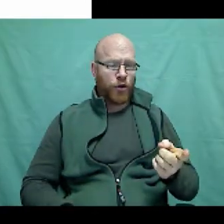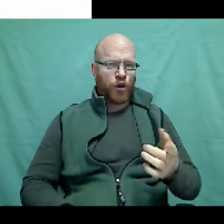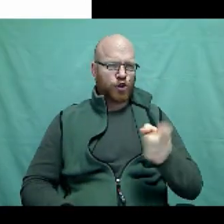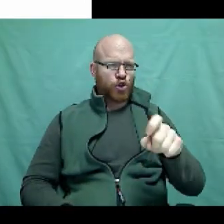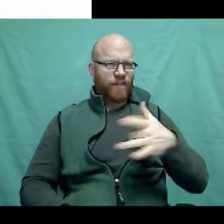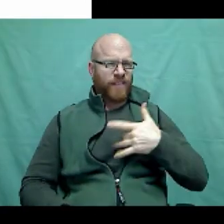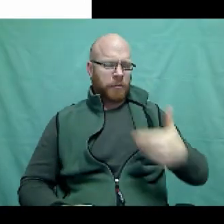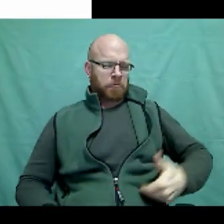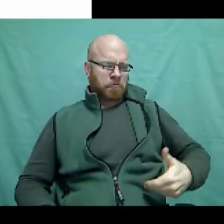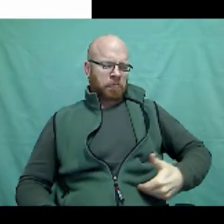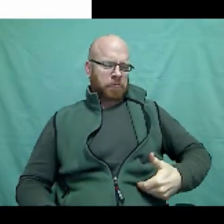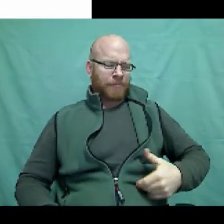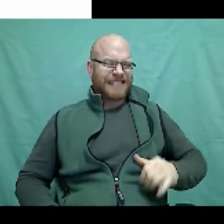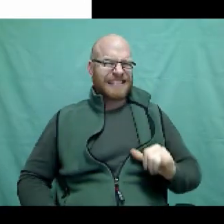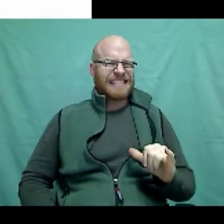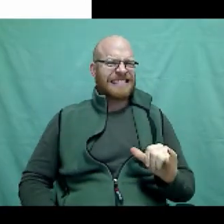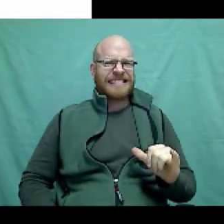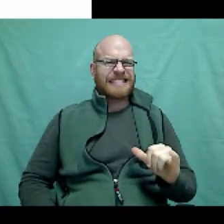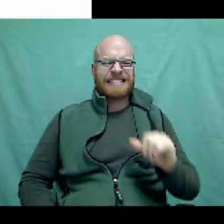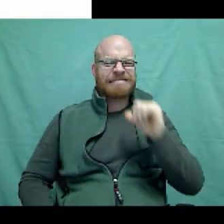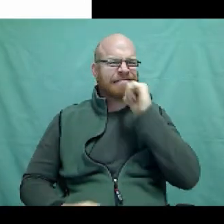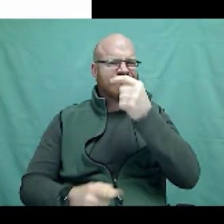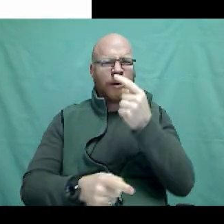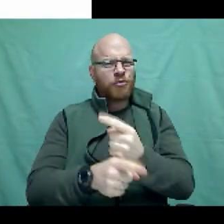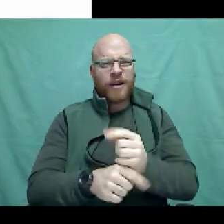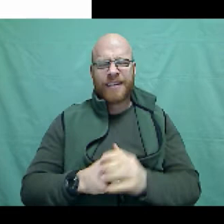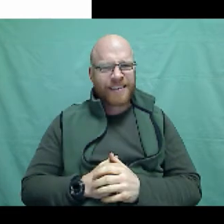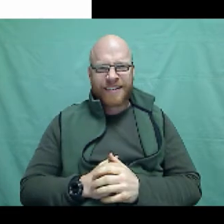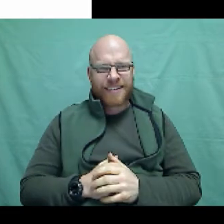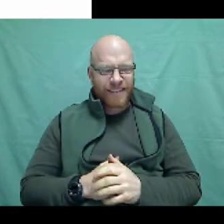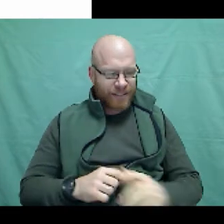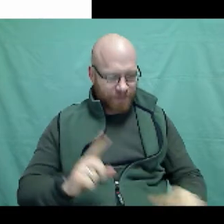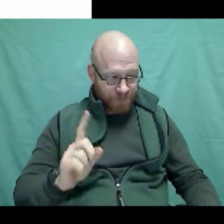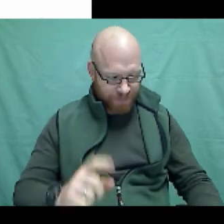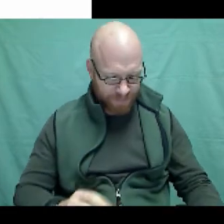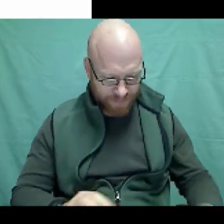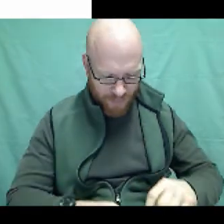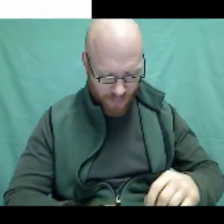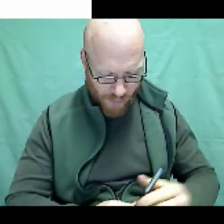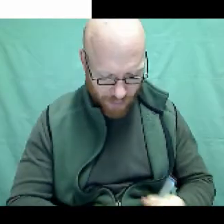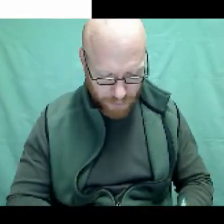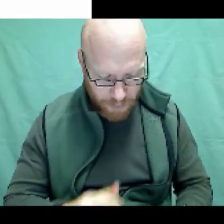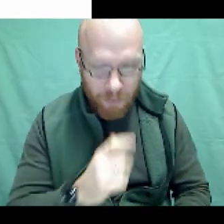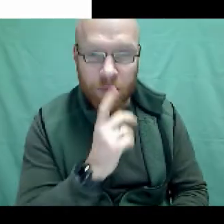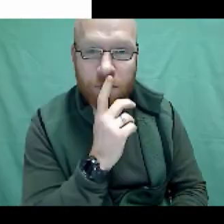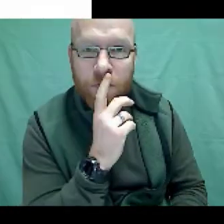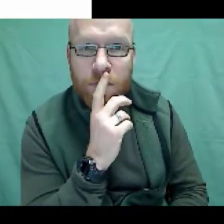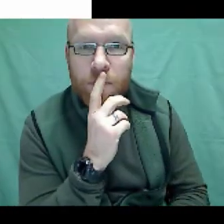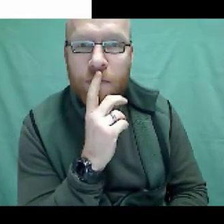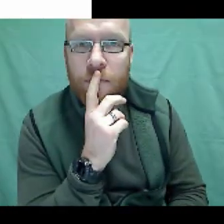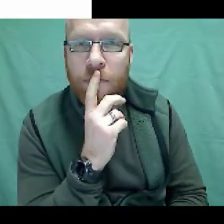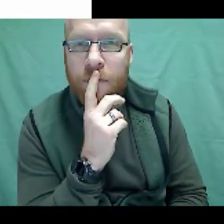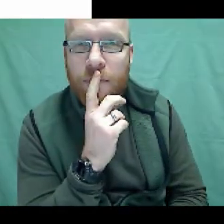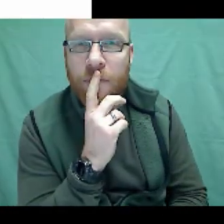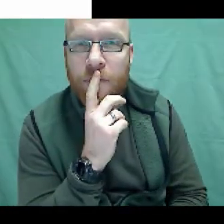found 6.5 for the number of cars, you should have a gut feeling that this possibly isn't the right answer.